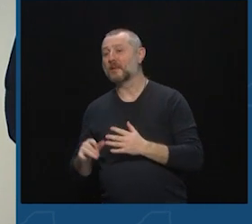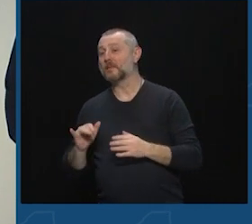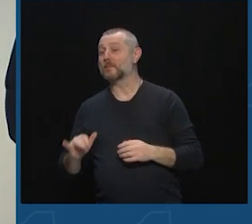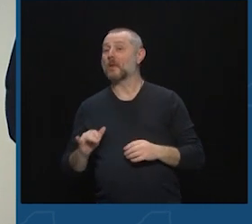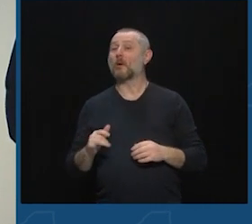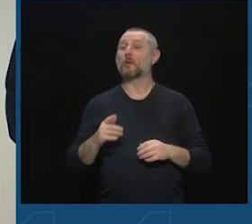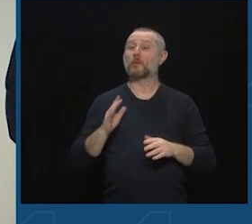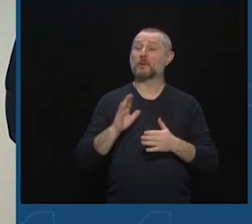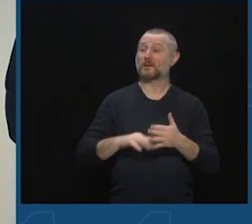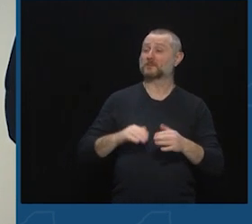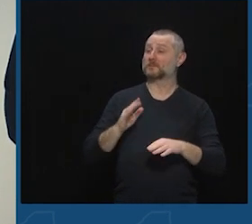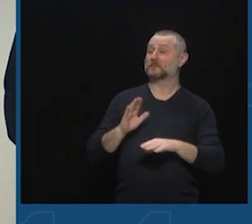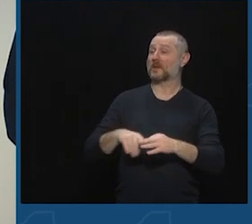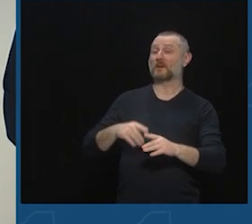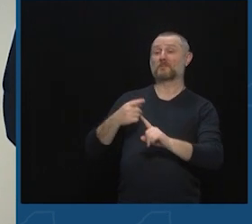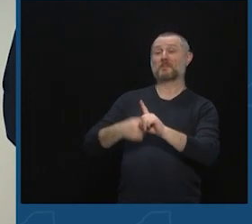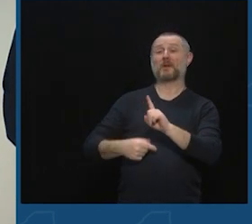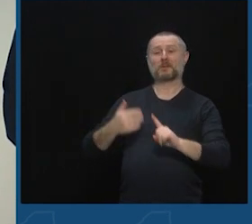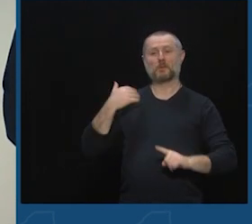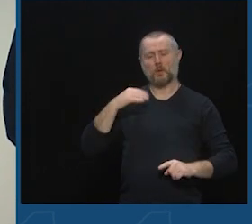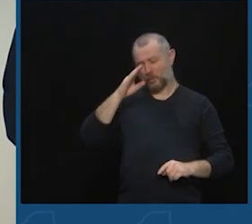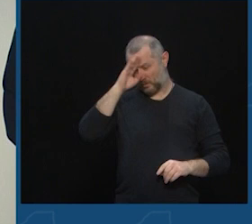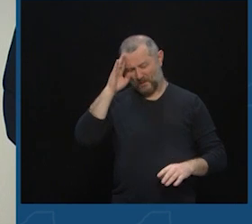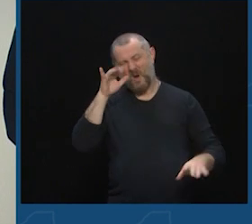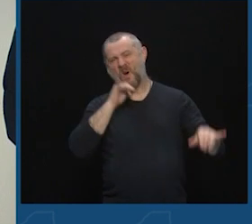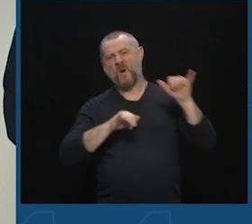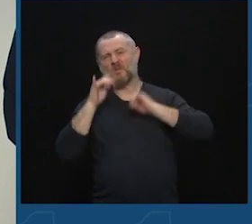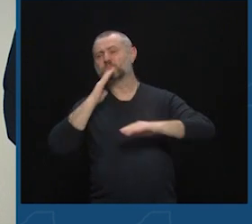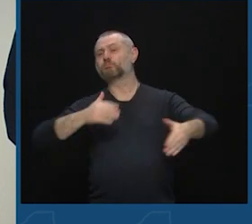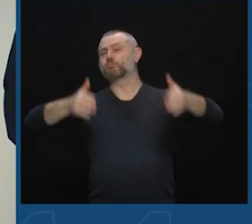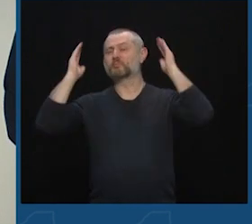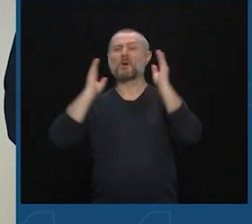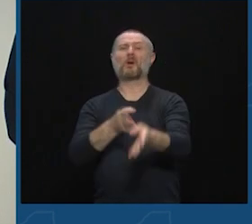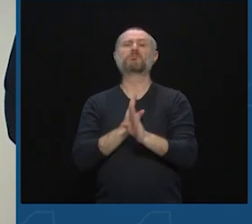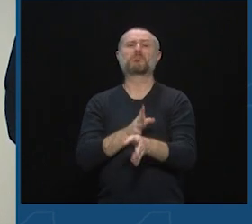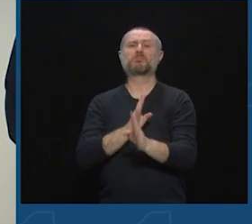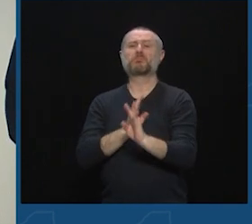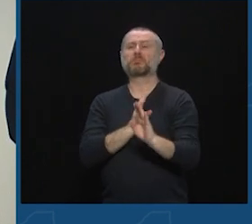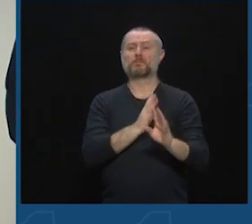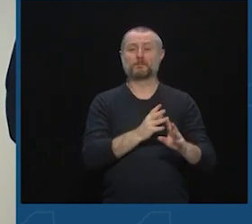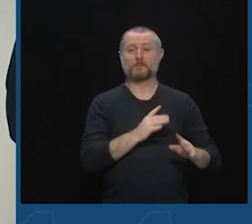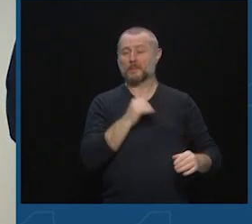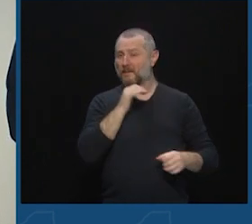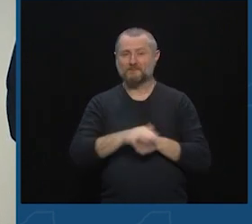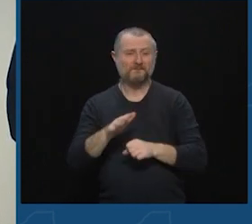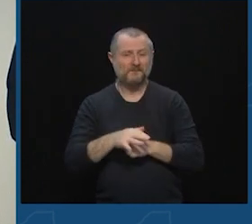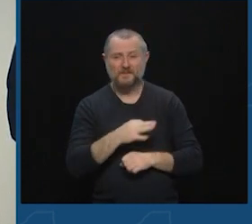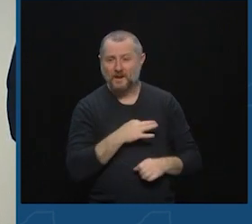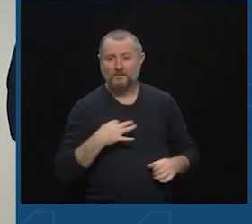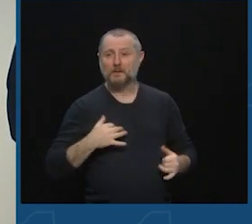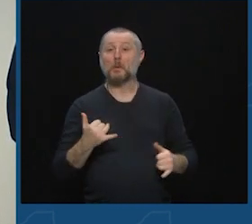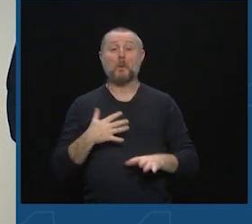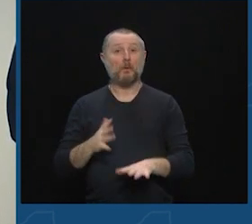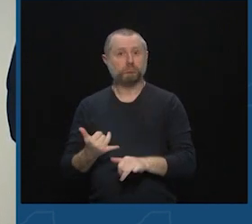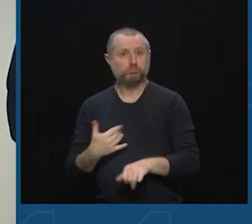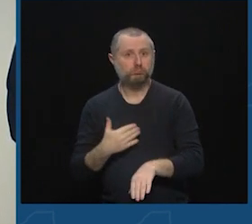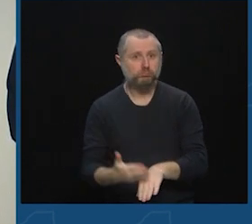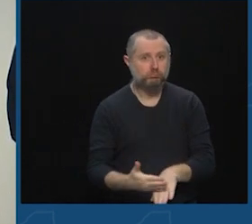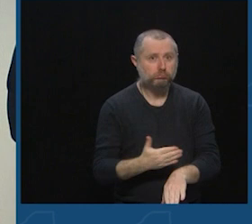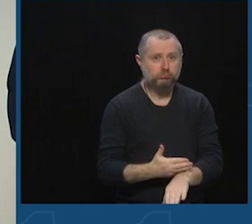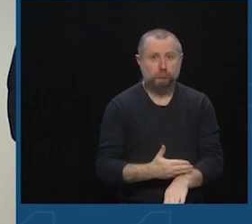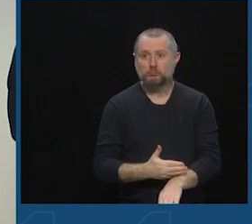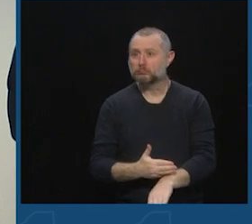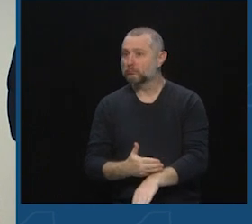were overwhelmed with patients and not having sufficient staff. So I have a lot of metrics I'm examining right